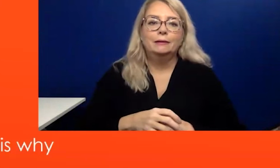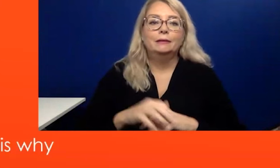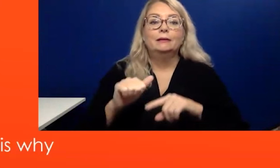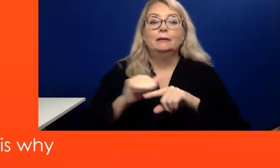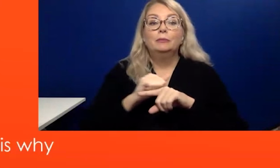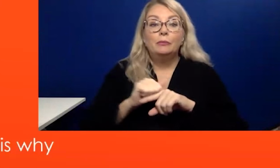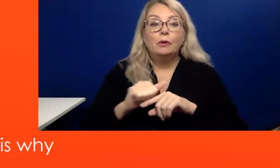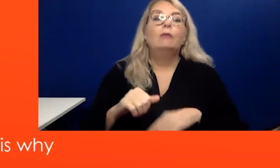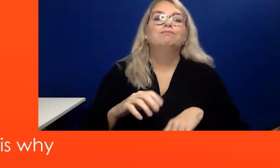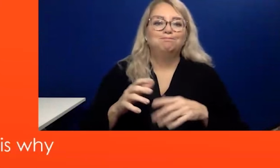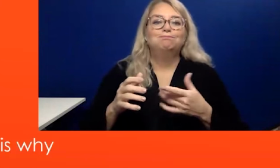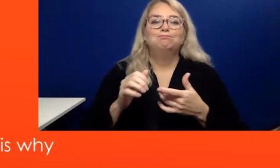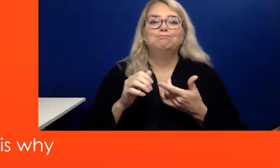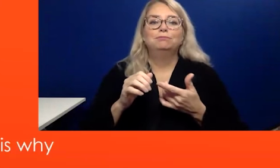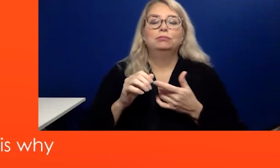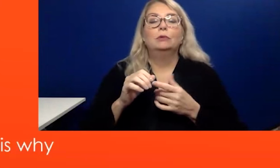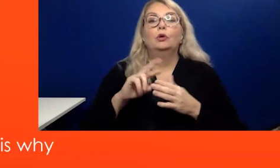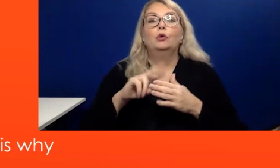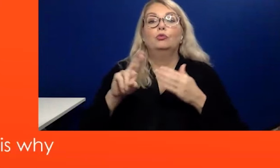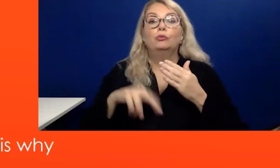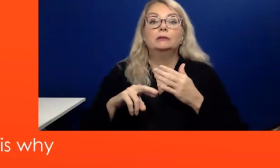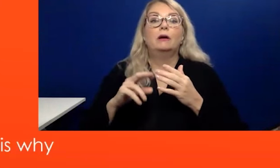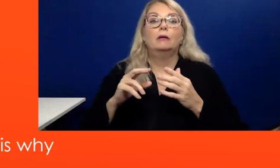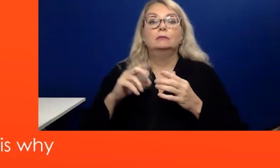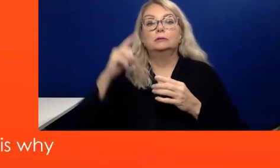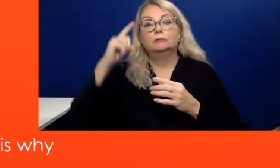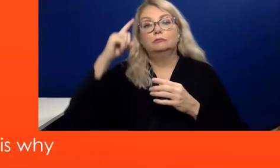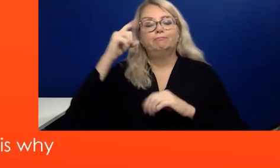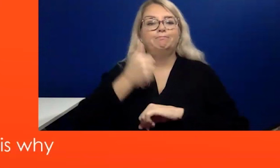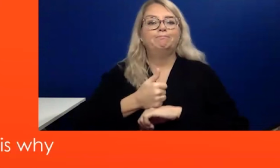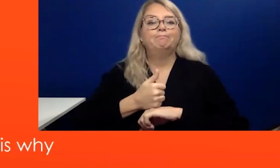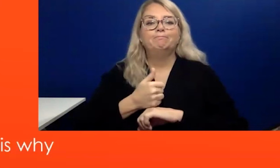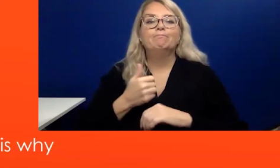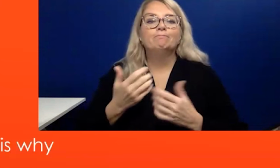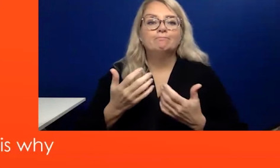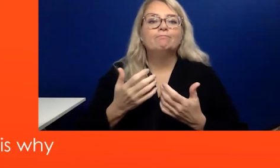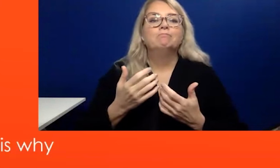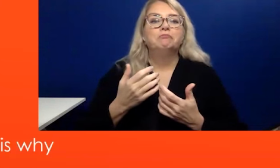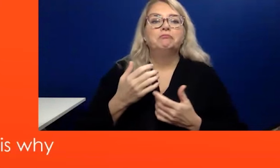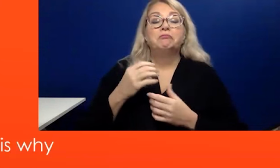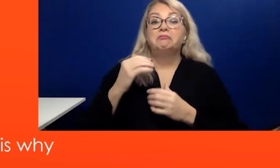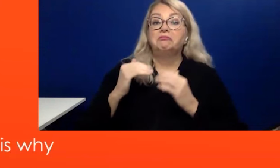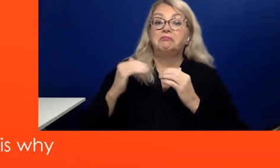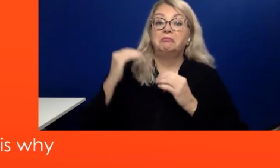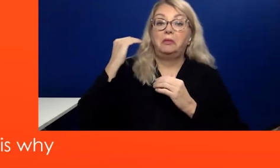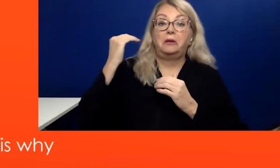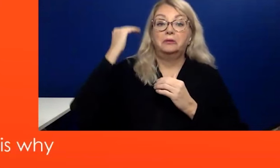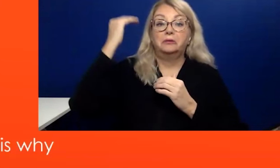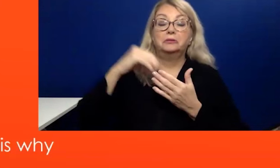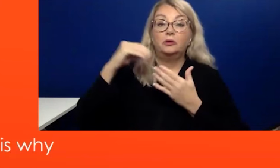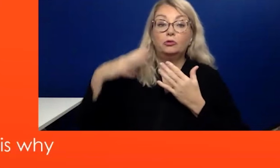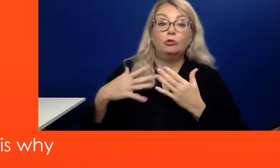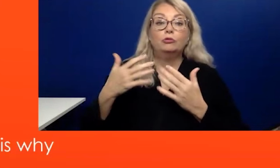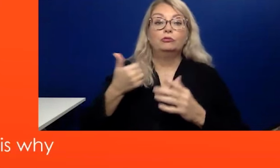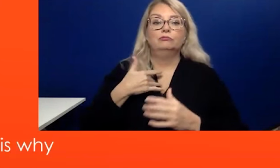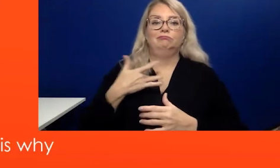Practical and result-oriented. Adult learners are usually practical, resent theory, need information